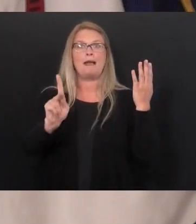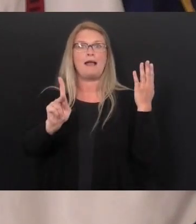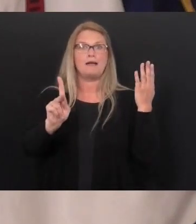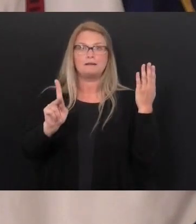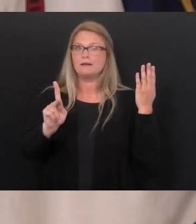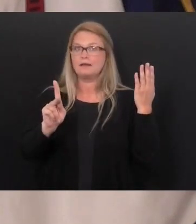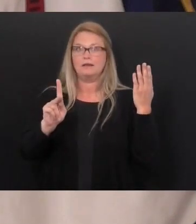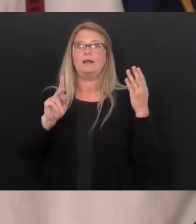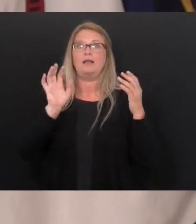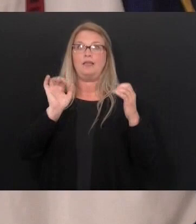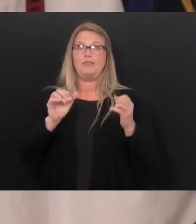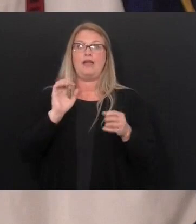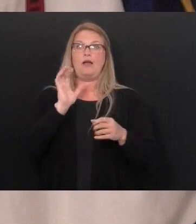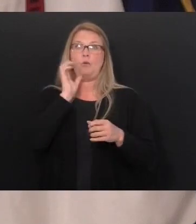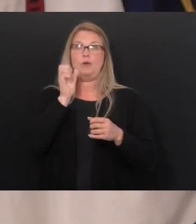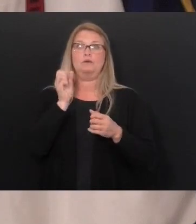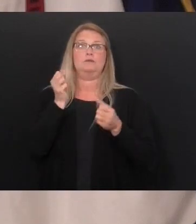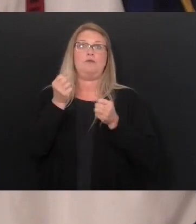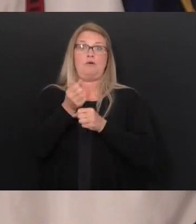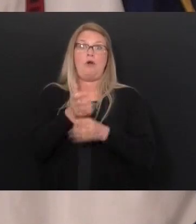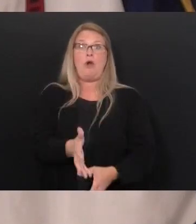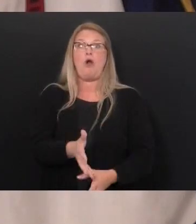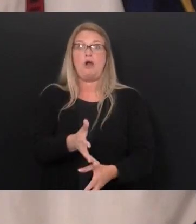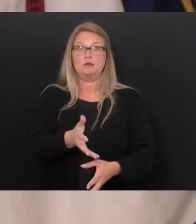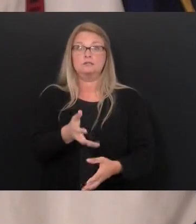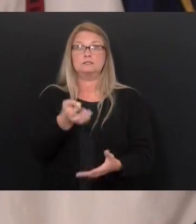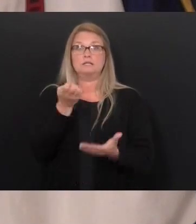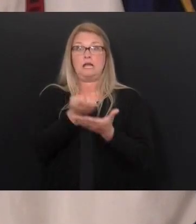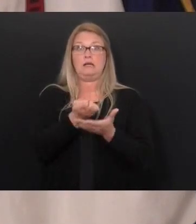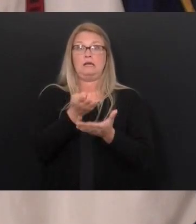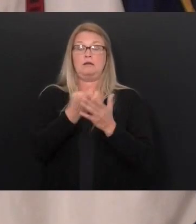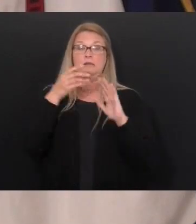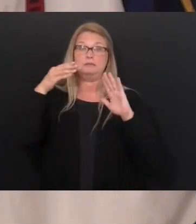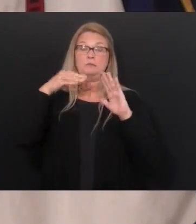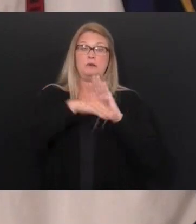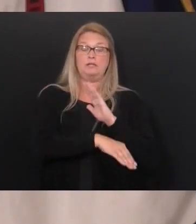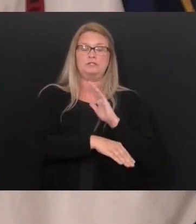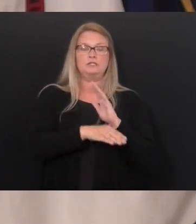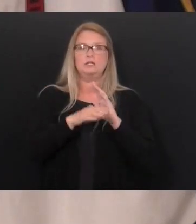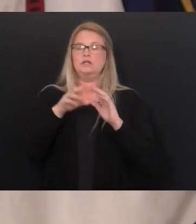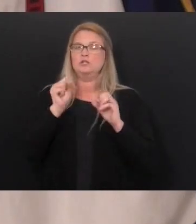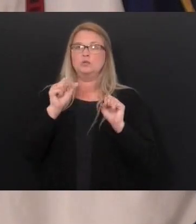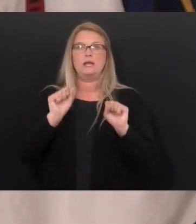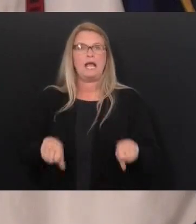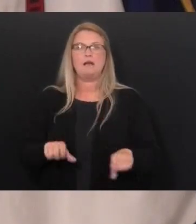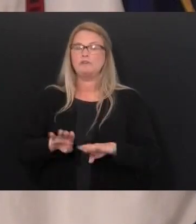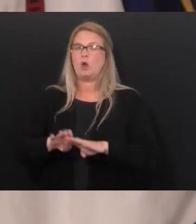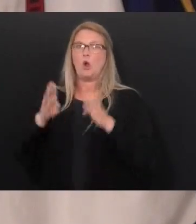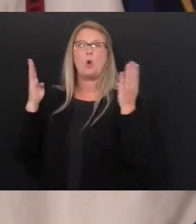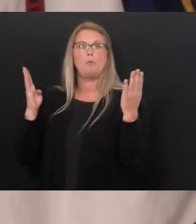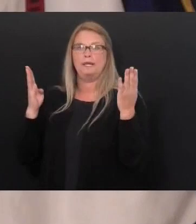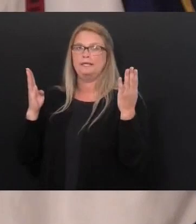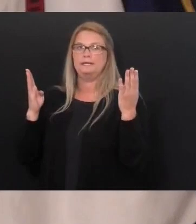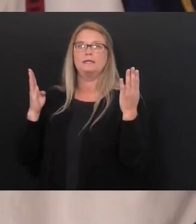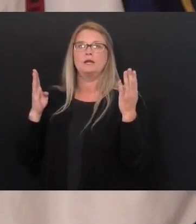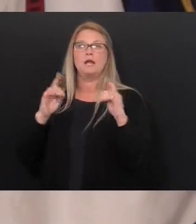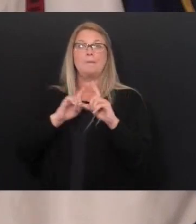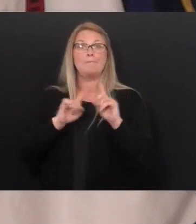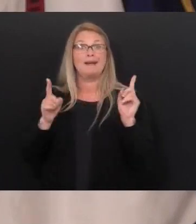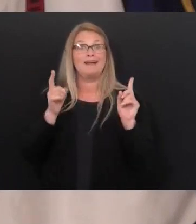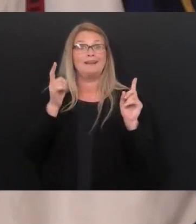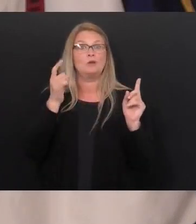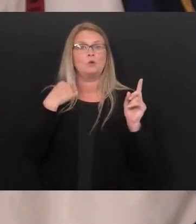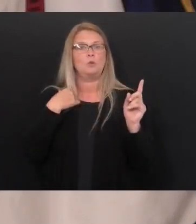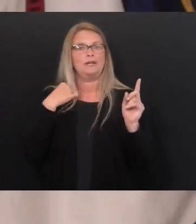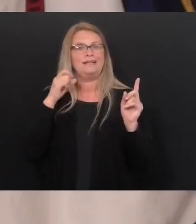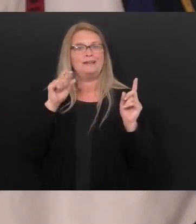and we're going to slip into a total depression. So we've got to move that way. But in this movement,